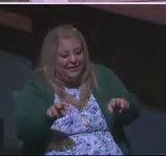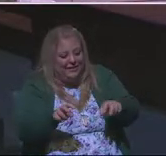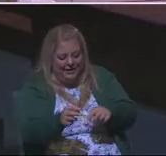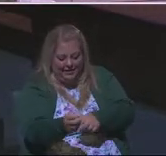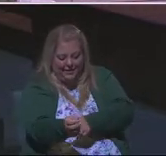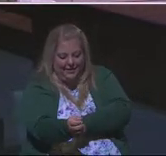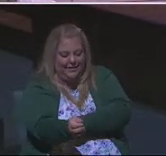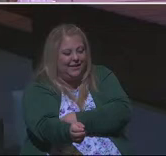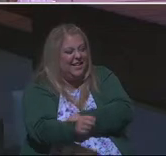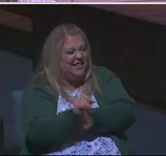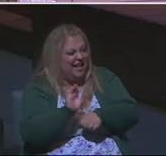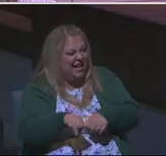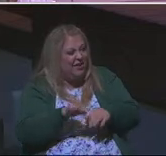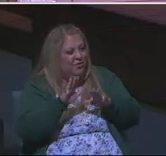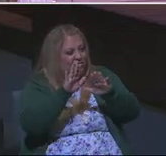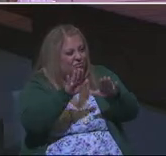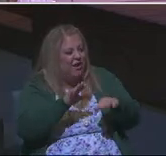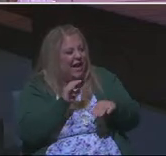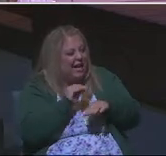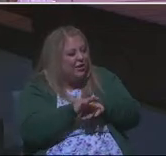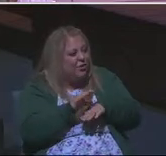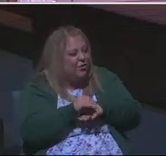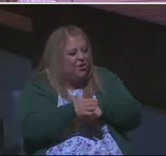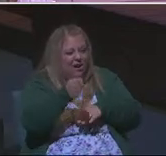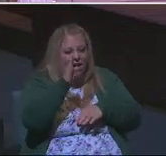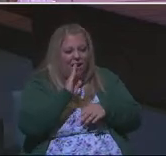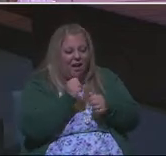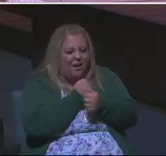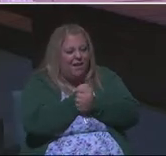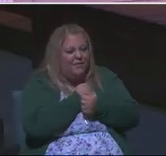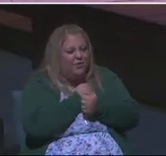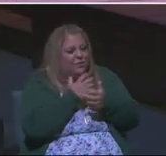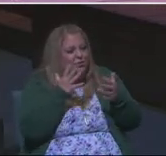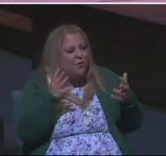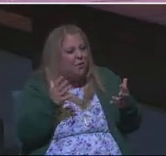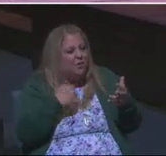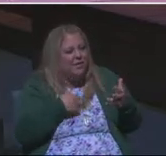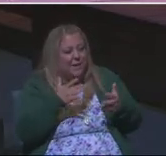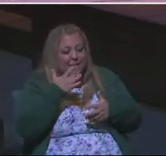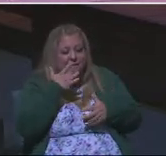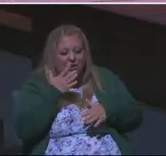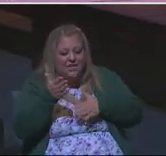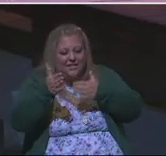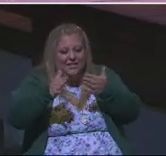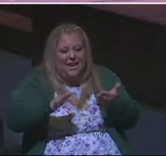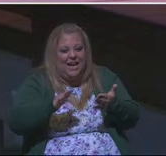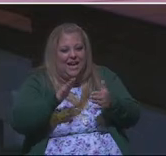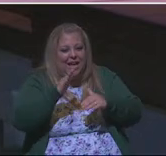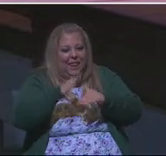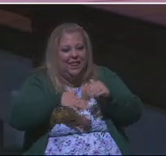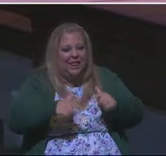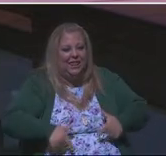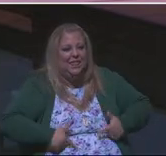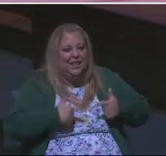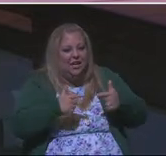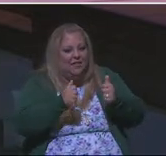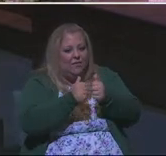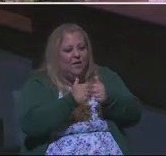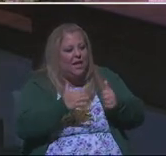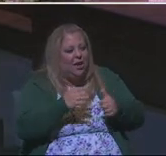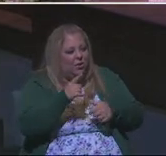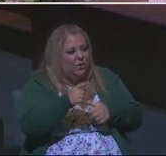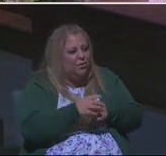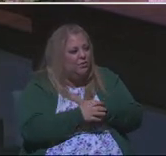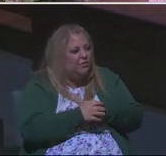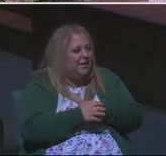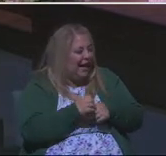Isn't it great news that God loves you so much and he'd rather die than live without you? Can you just grasp that? Listen, I